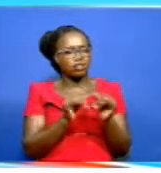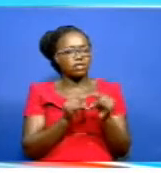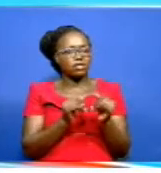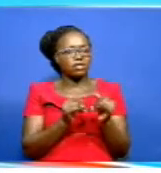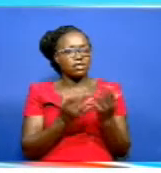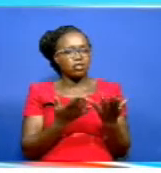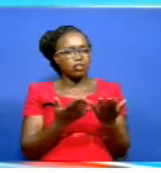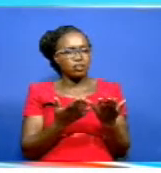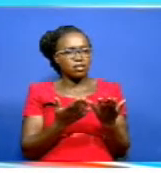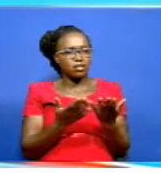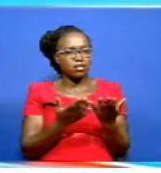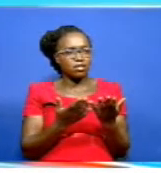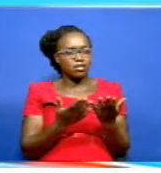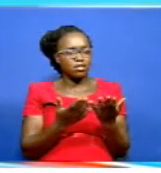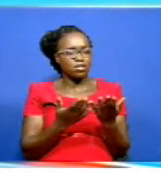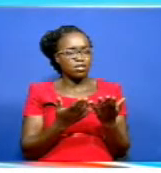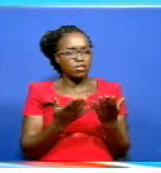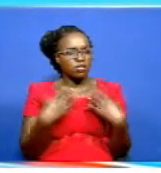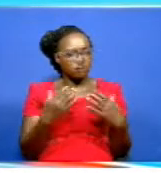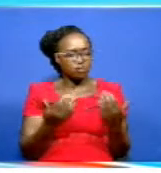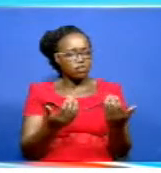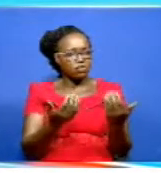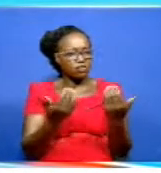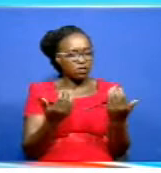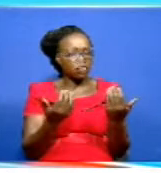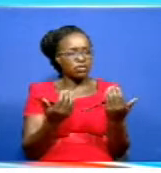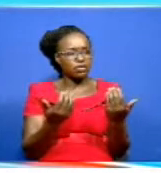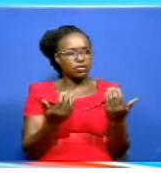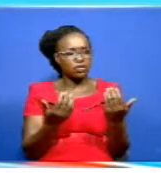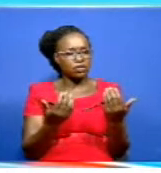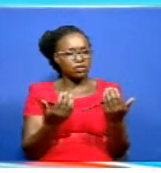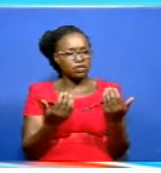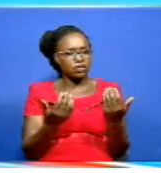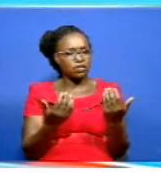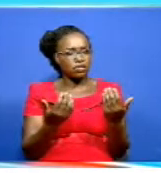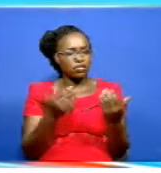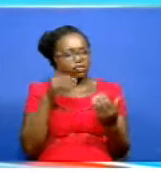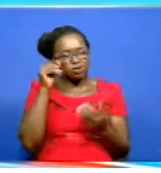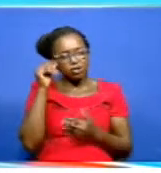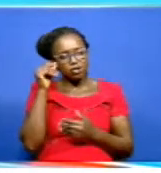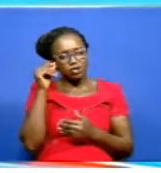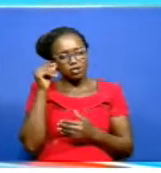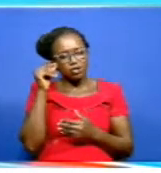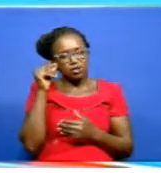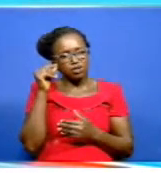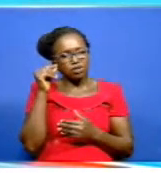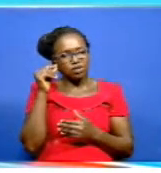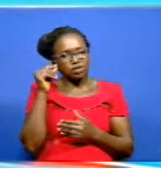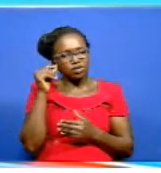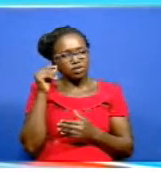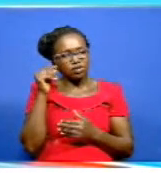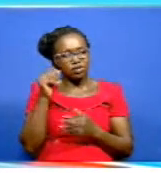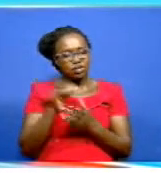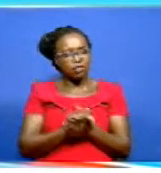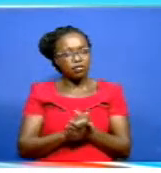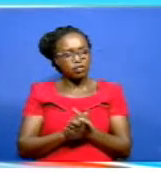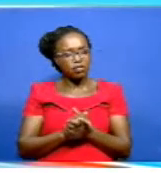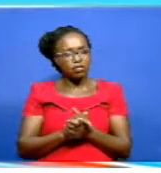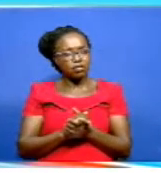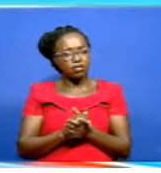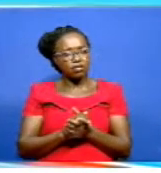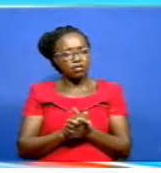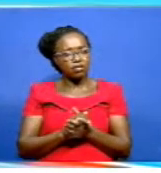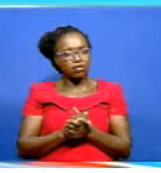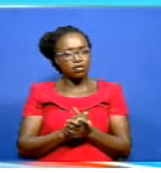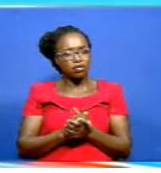see Elia, Roba, you're watching, Charlo Emmanuel watching from Mombasa, Njue and James asked, why